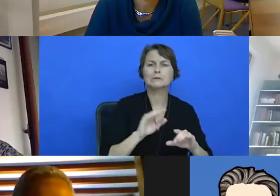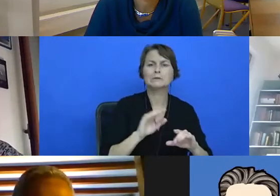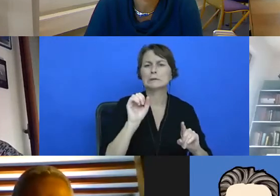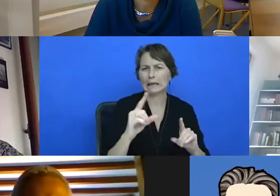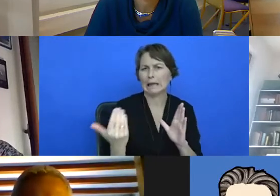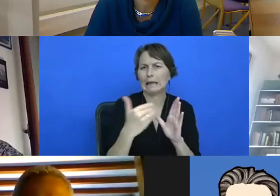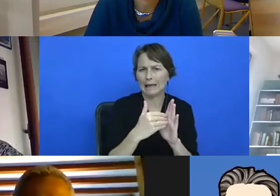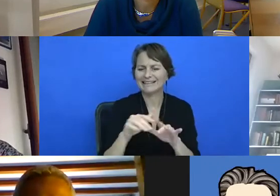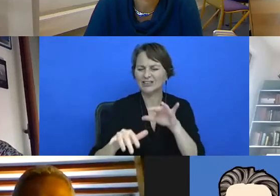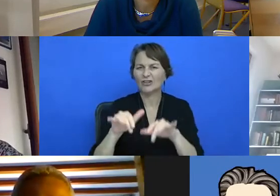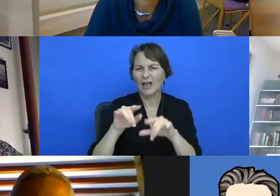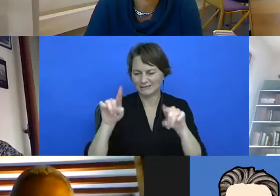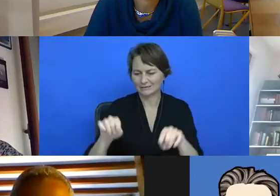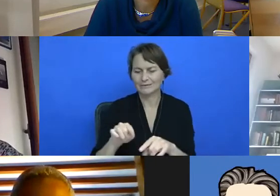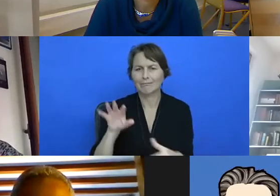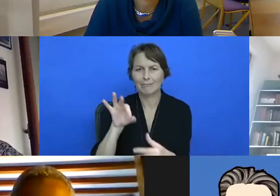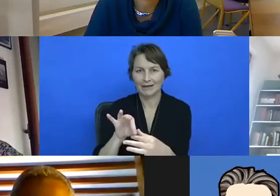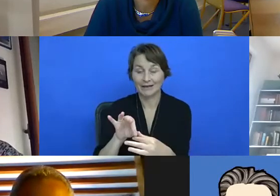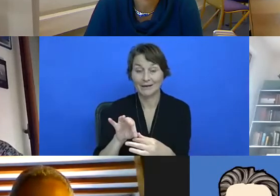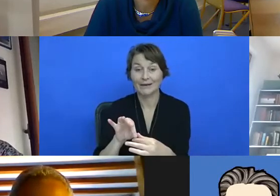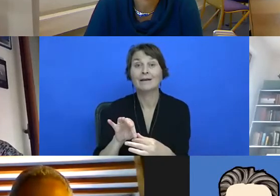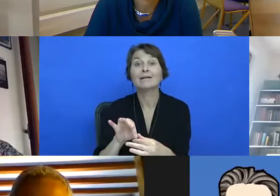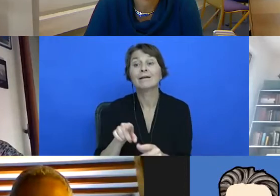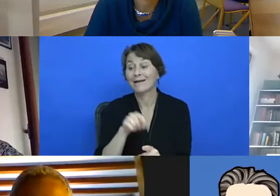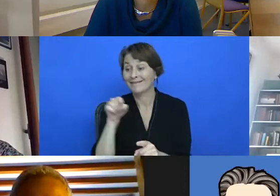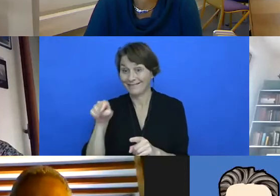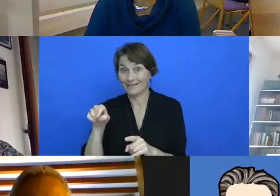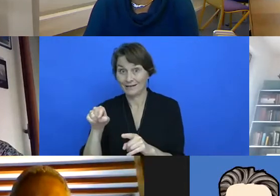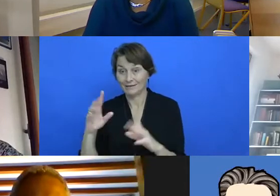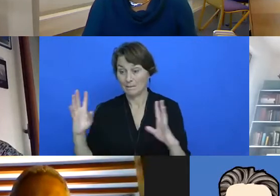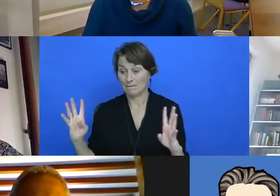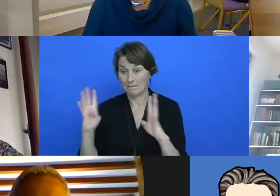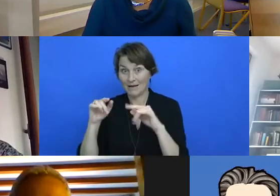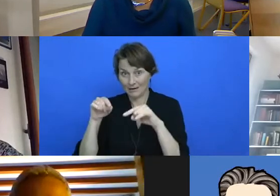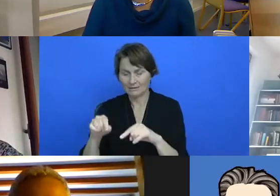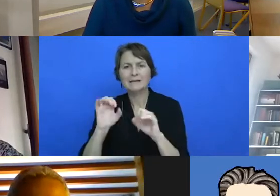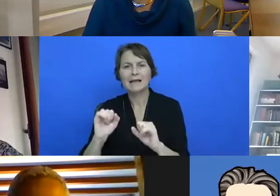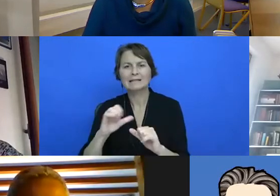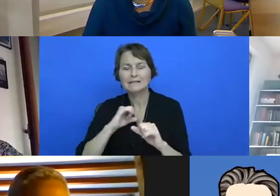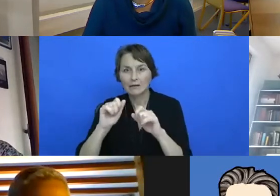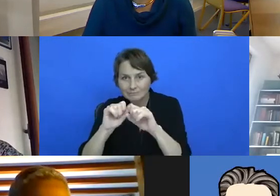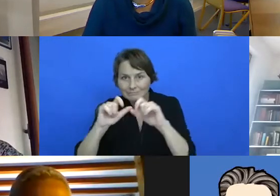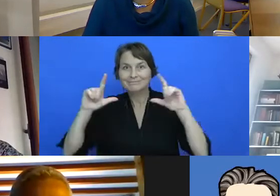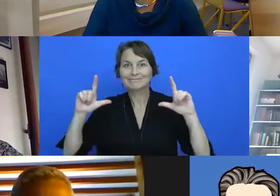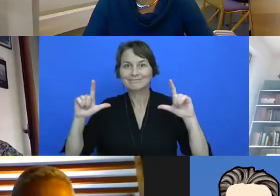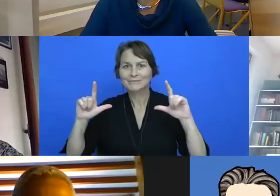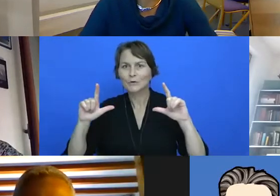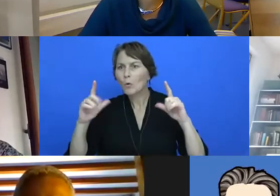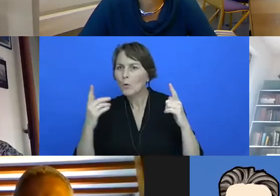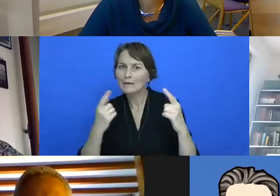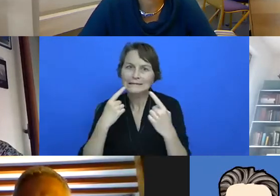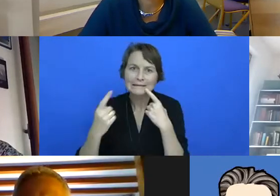able to turn on your camera and mic and actively participate with any questions or